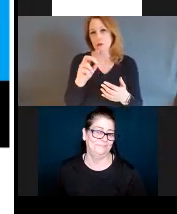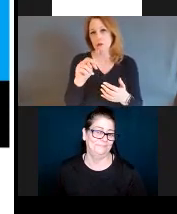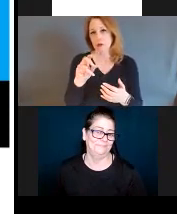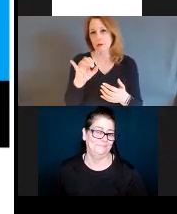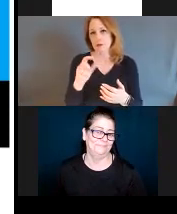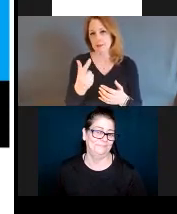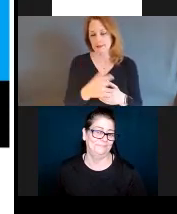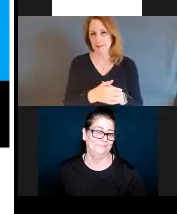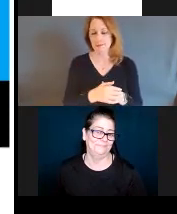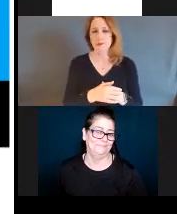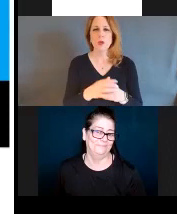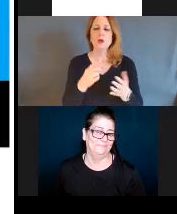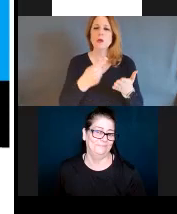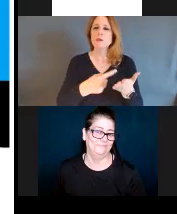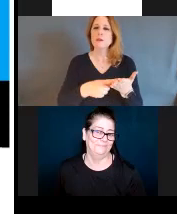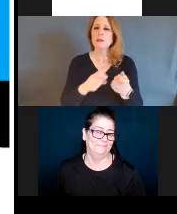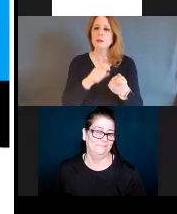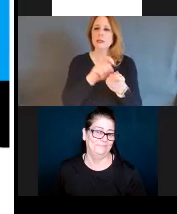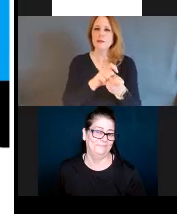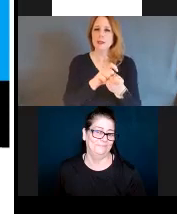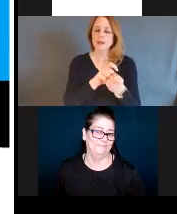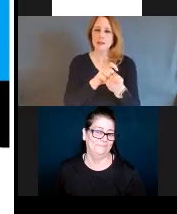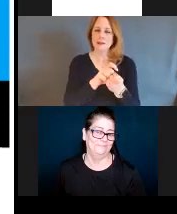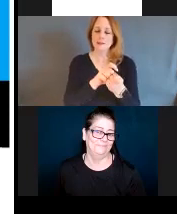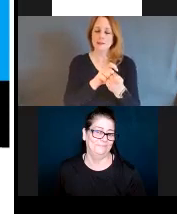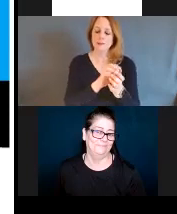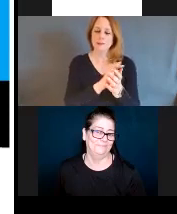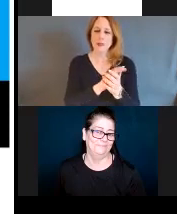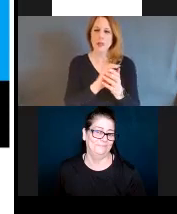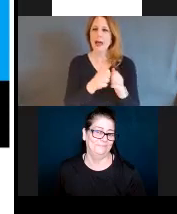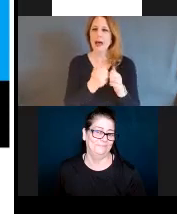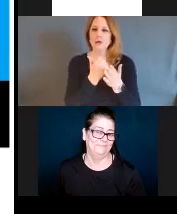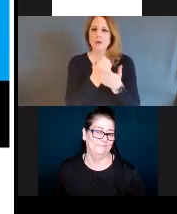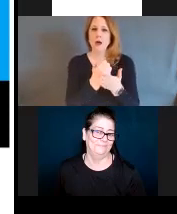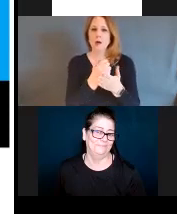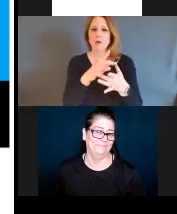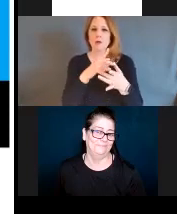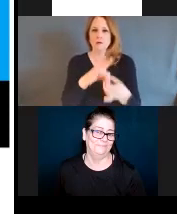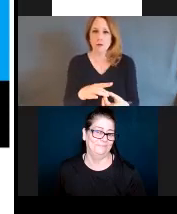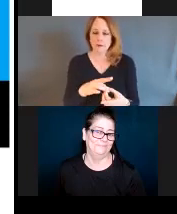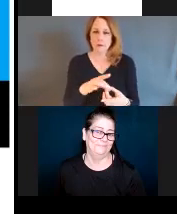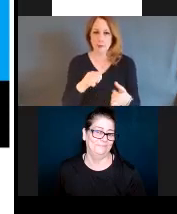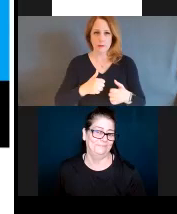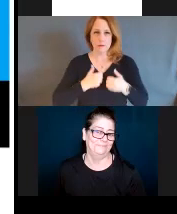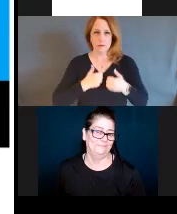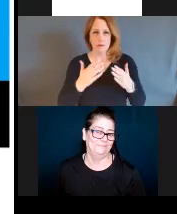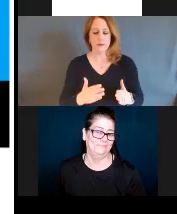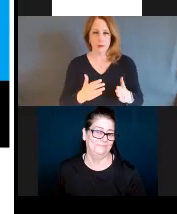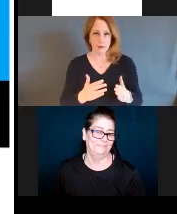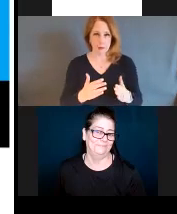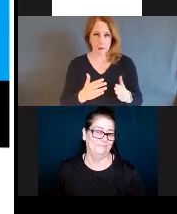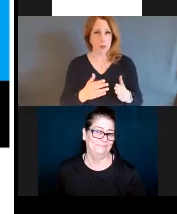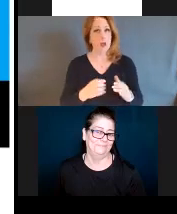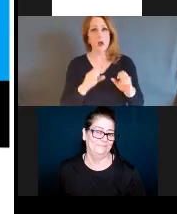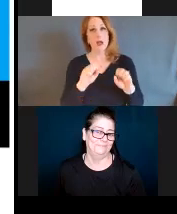talk specifically about some ways to help ground a survivor. And these techniques also can